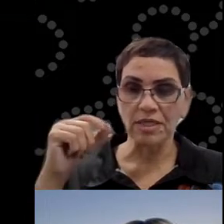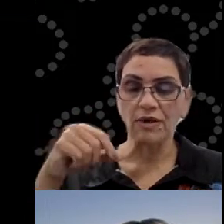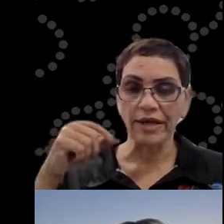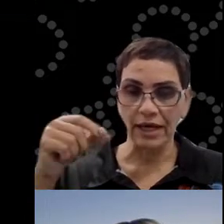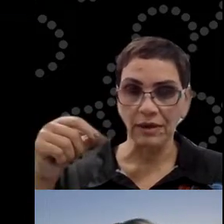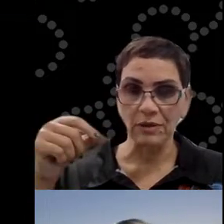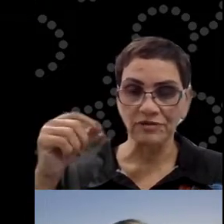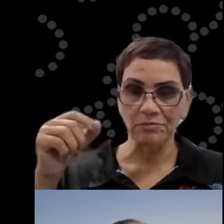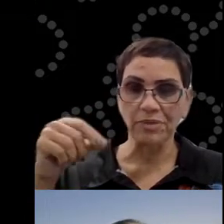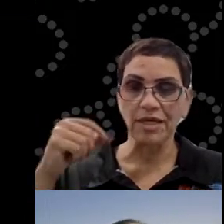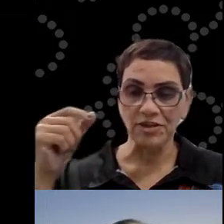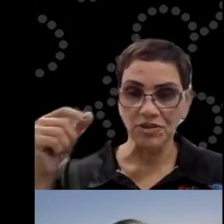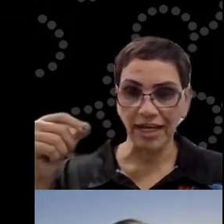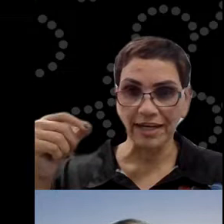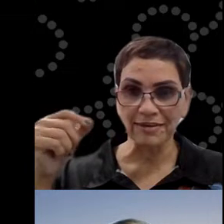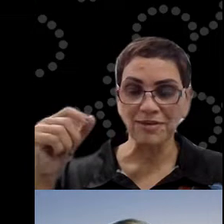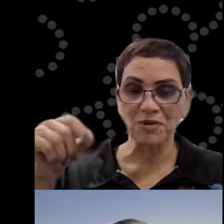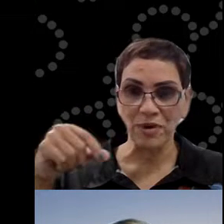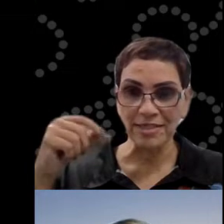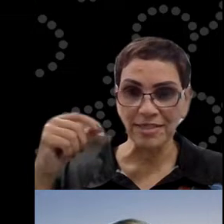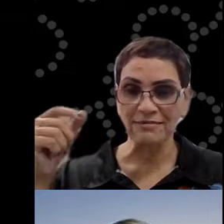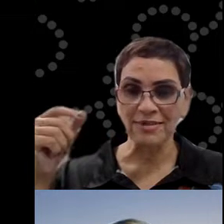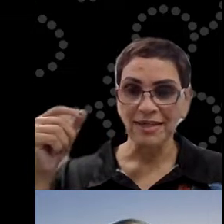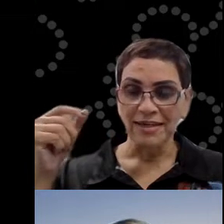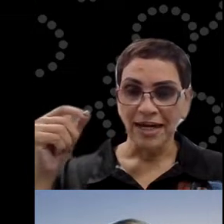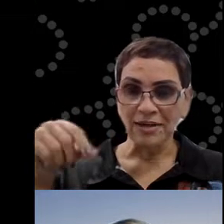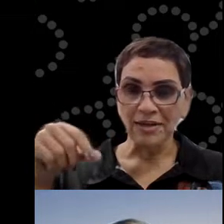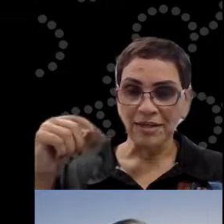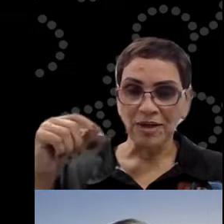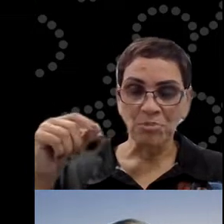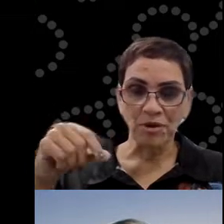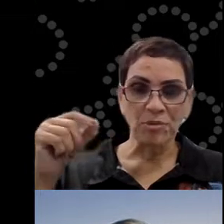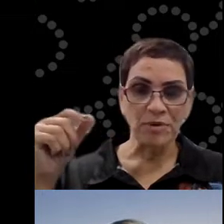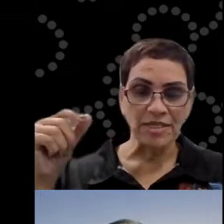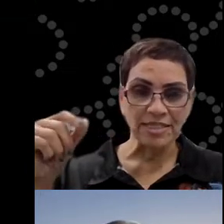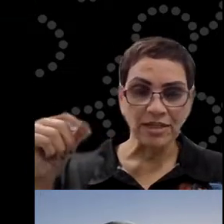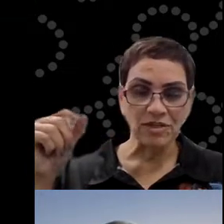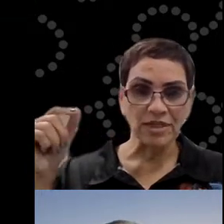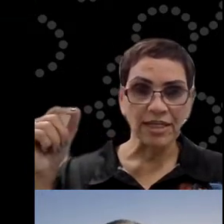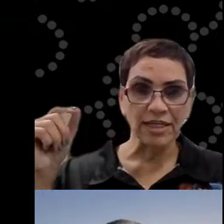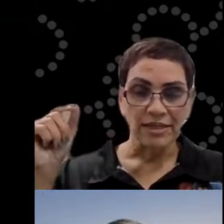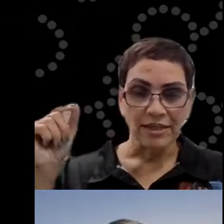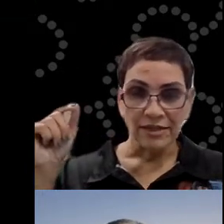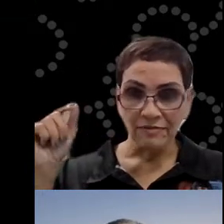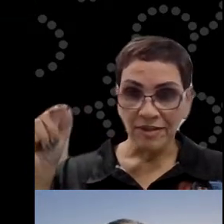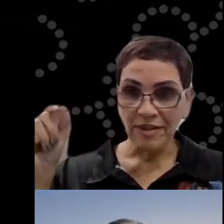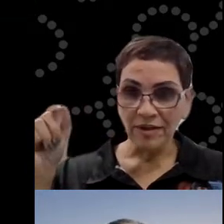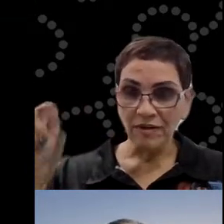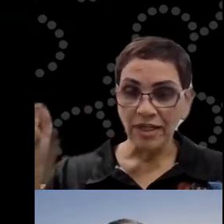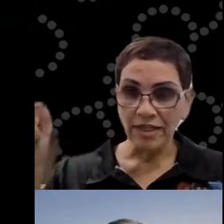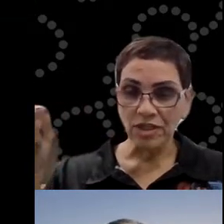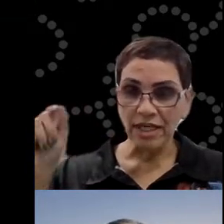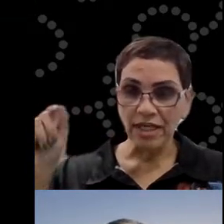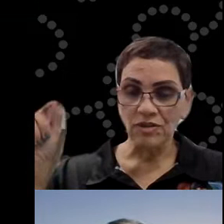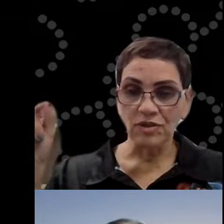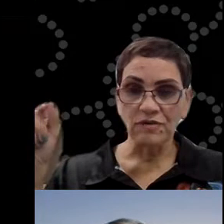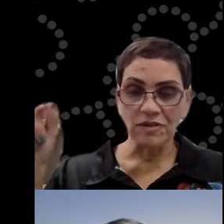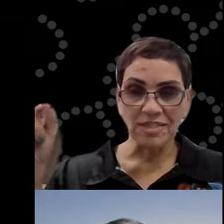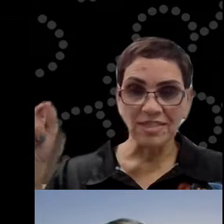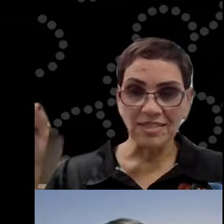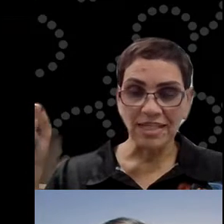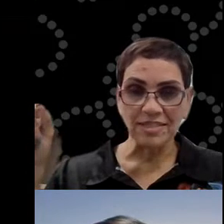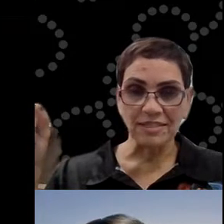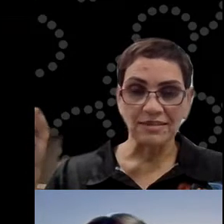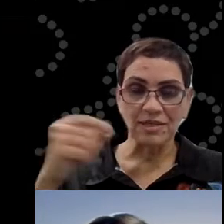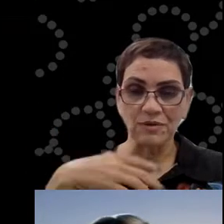the biases that I held from being educated in a Western, primary, secondary, and very highly